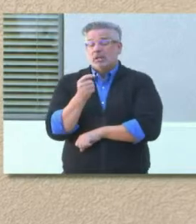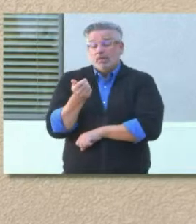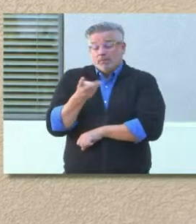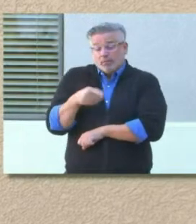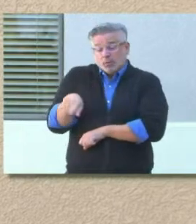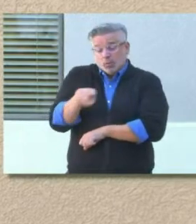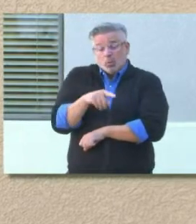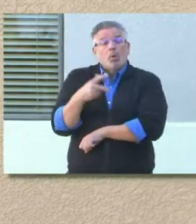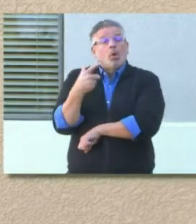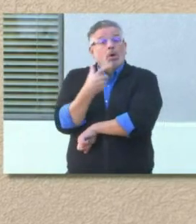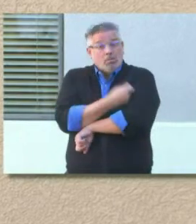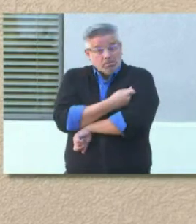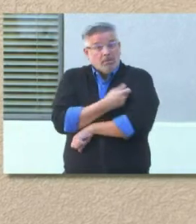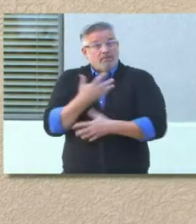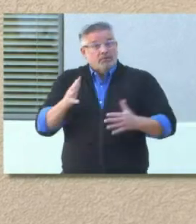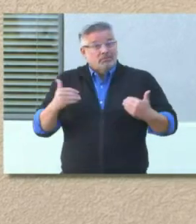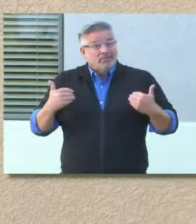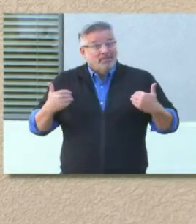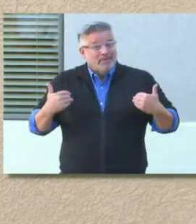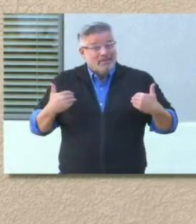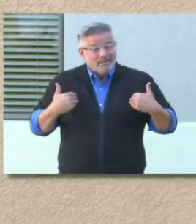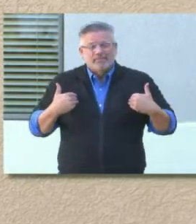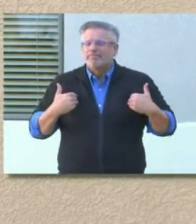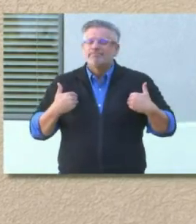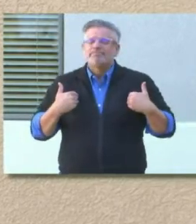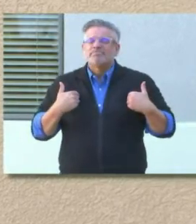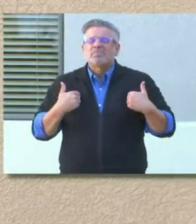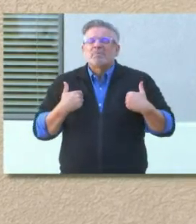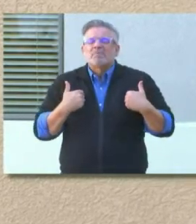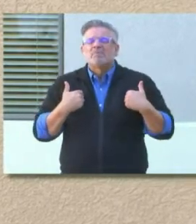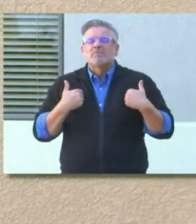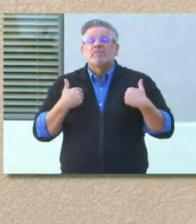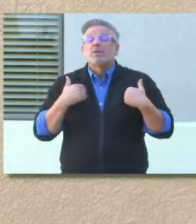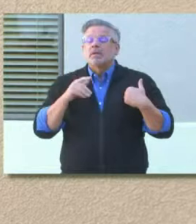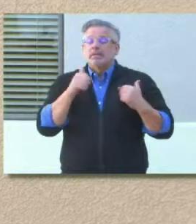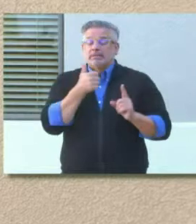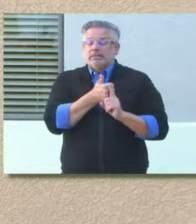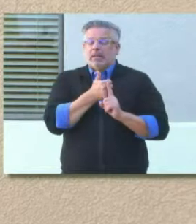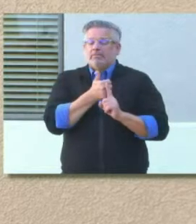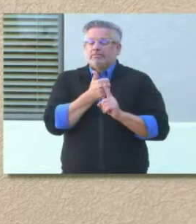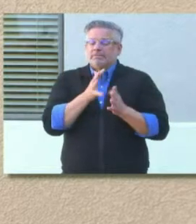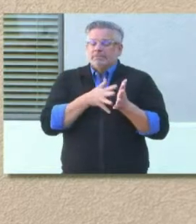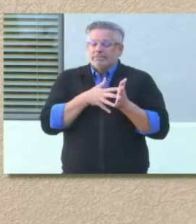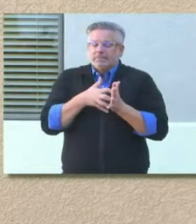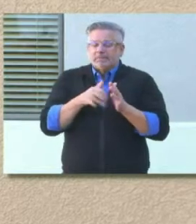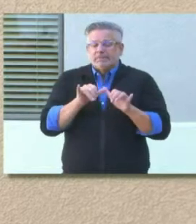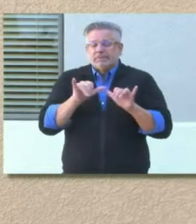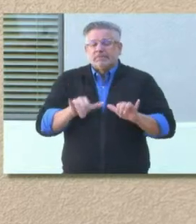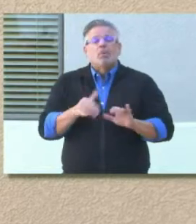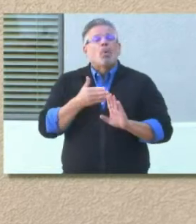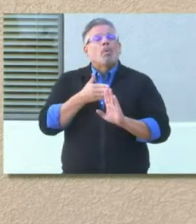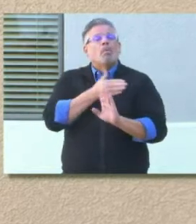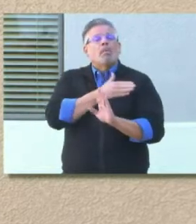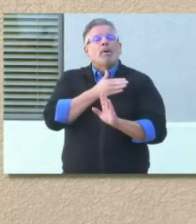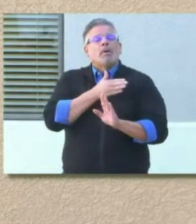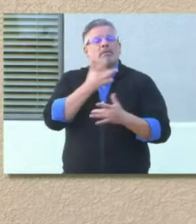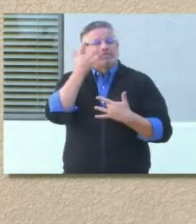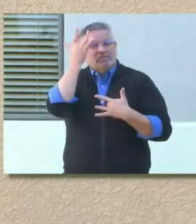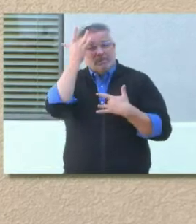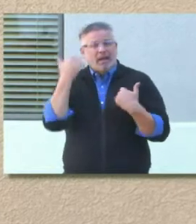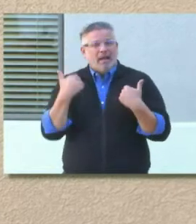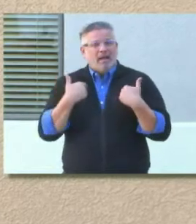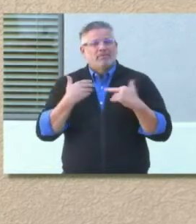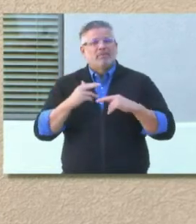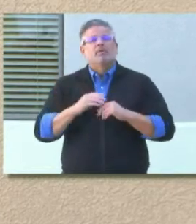vaccinated veterans who were admitted either had very frail prior medical conditions, or they